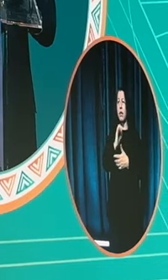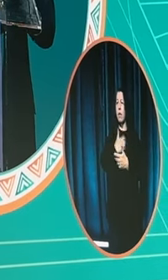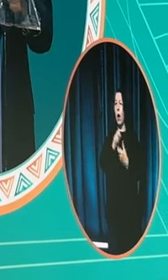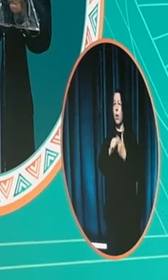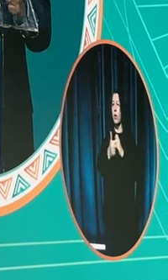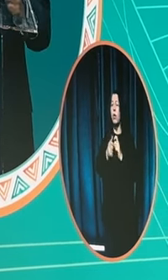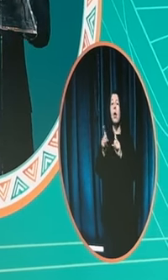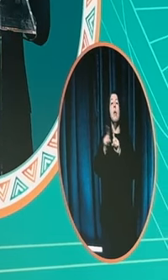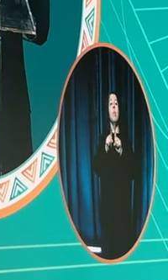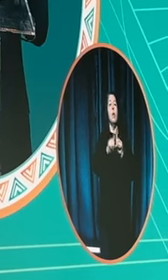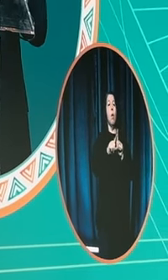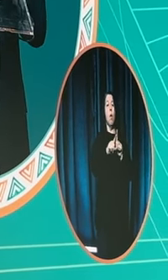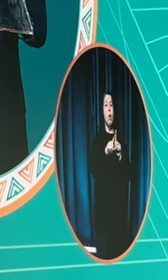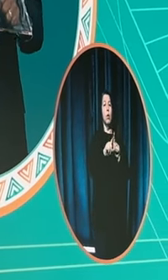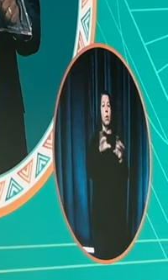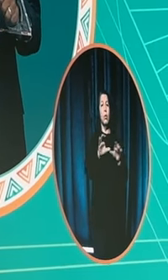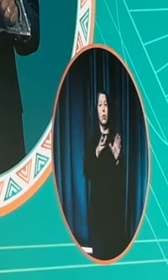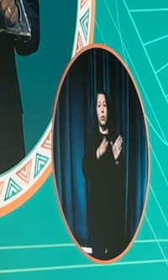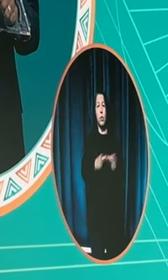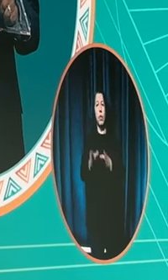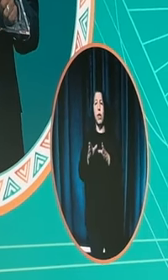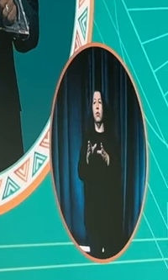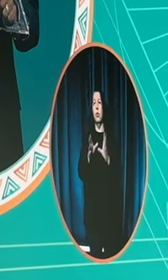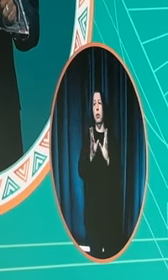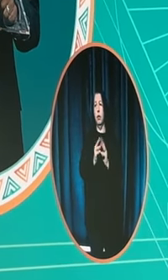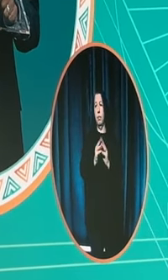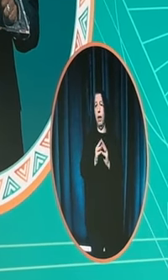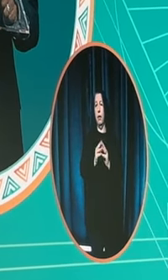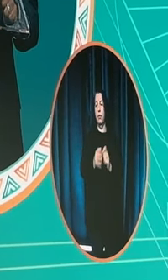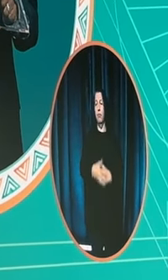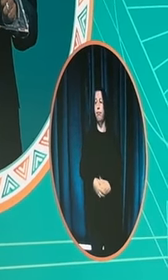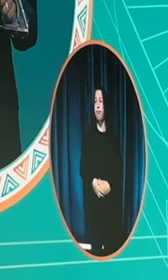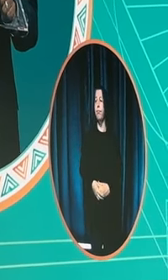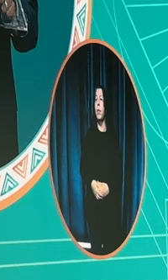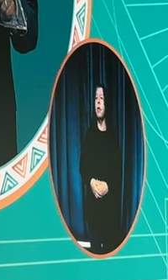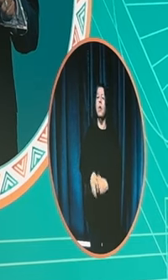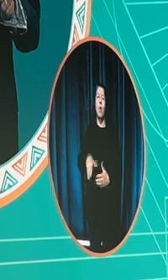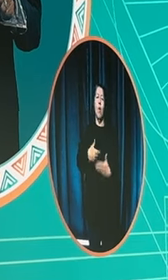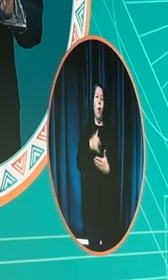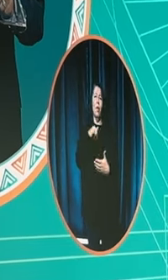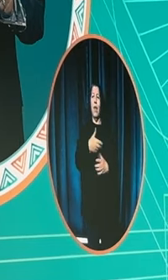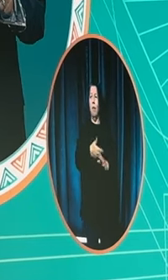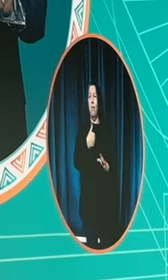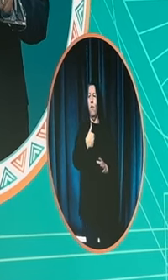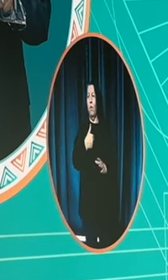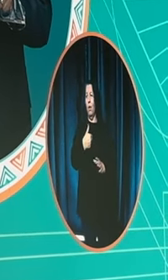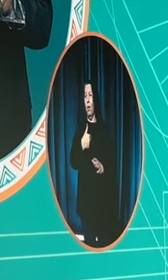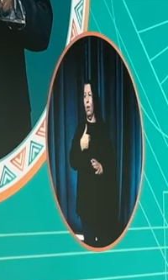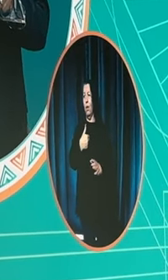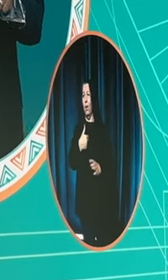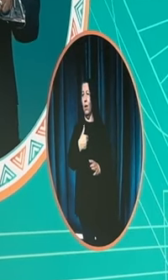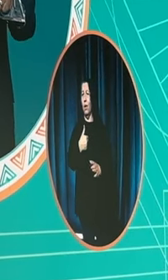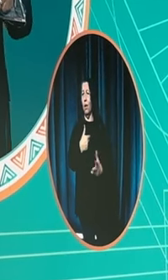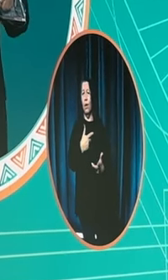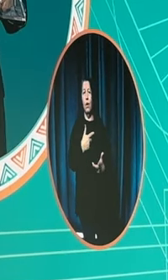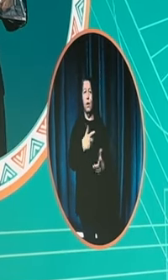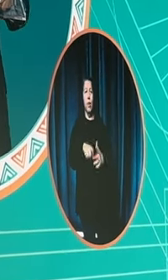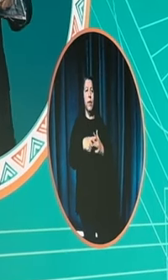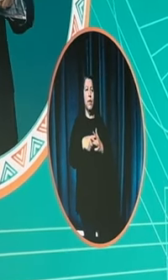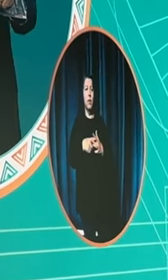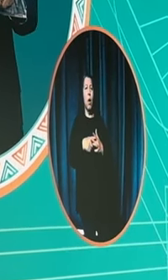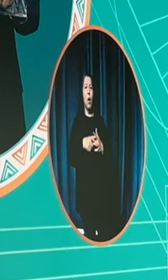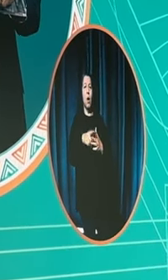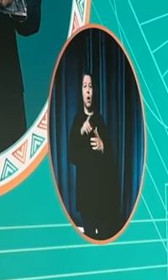but also to do a strategic planning session. And all that is to say, before we go into the executive council winter session, all that is to